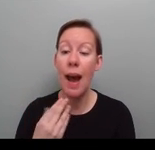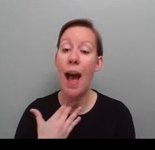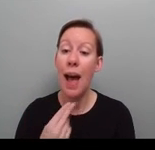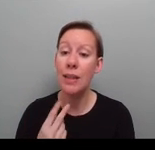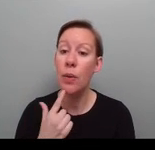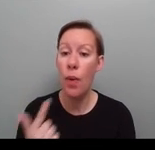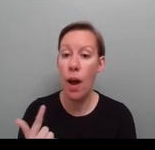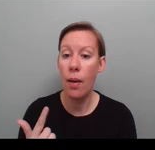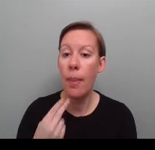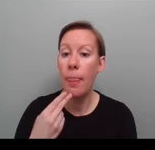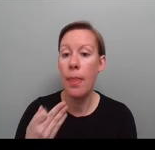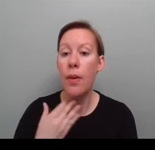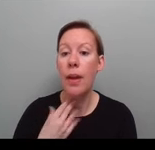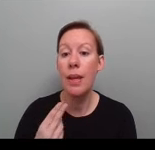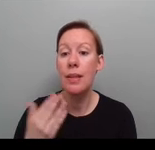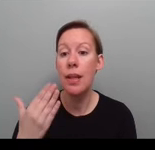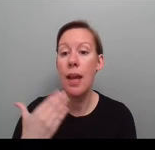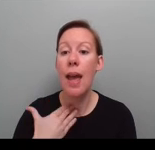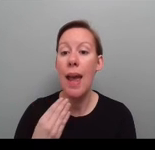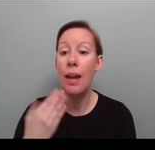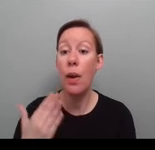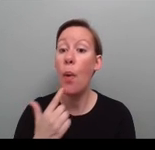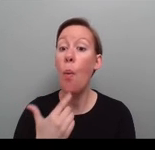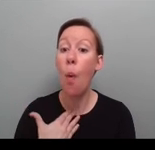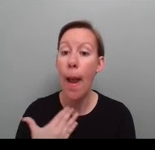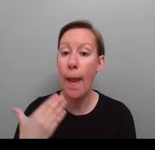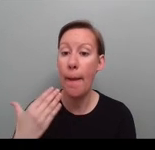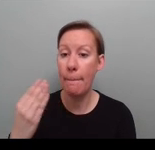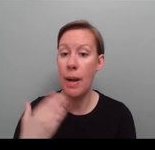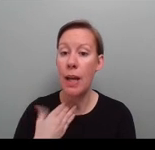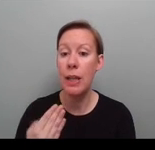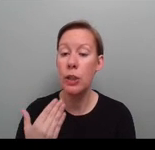is the away button. This is going to be great